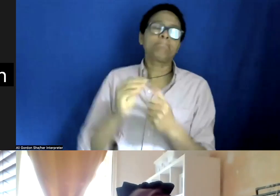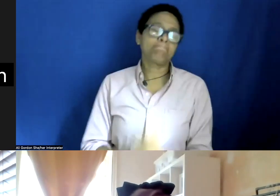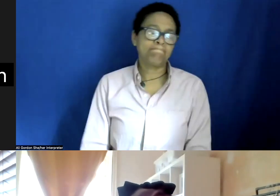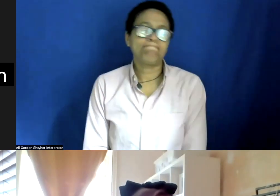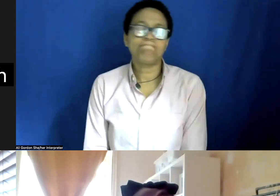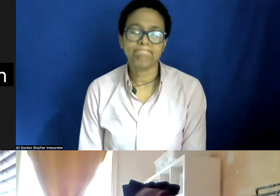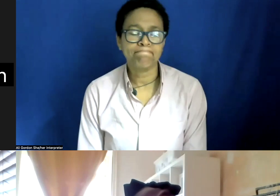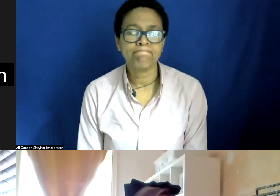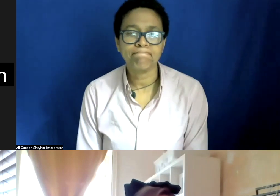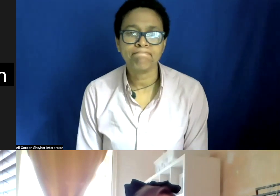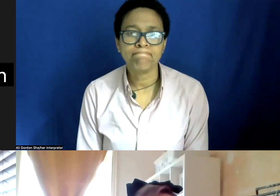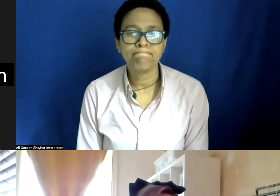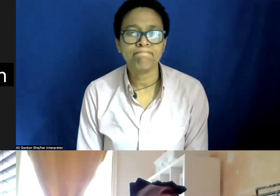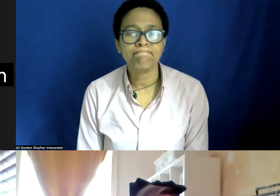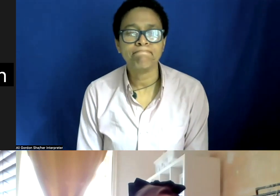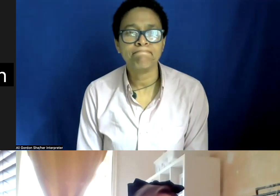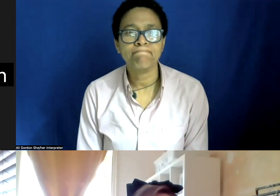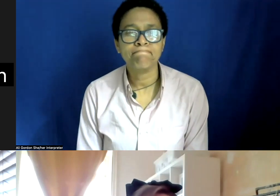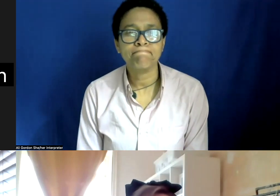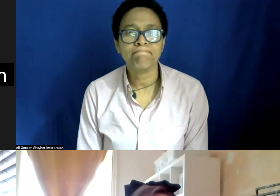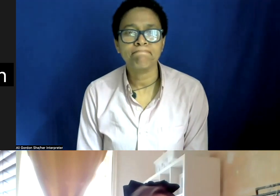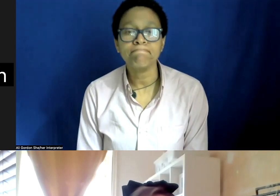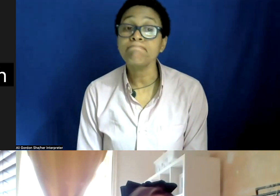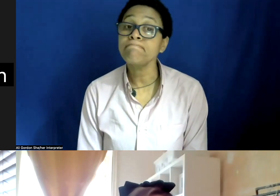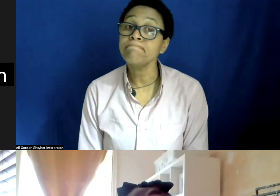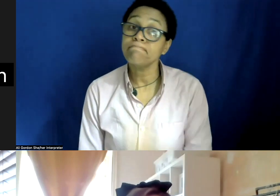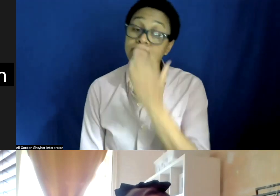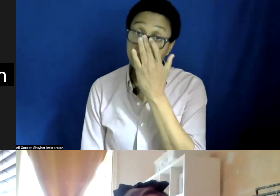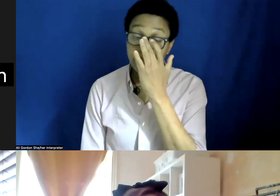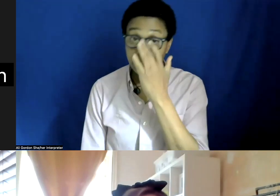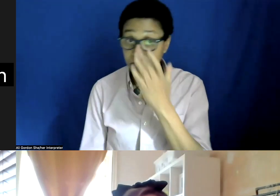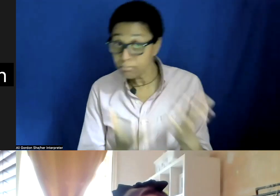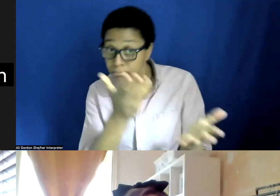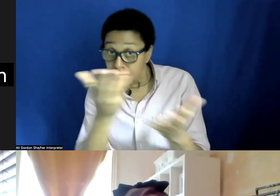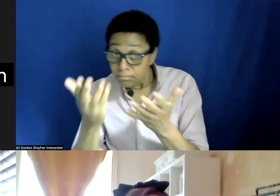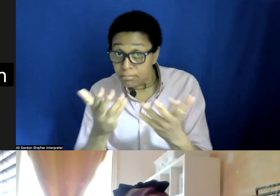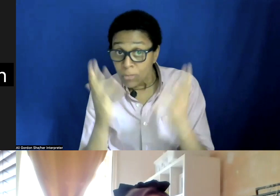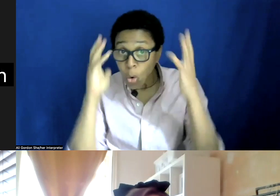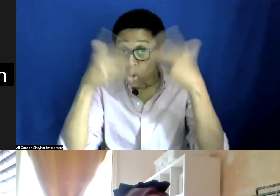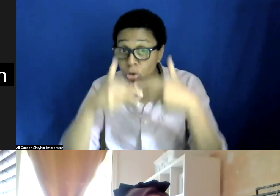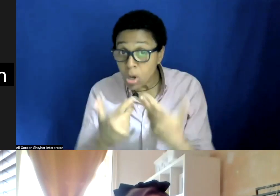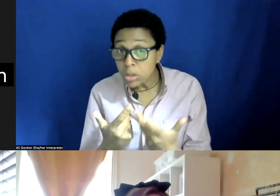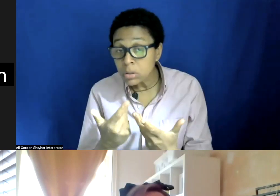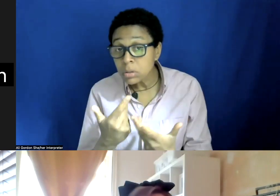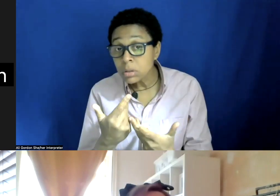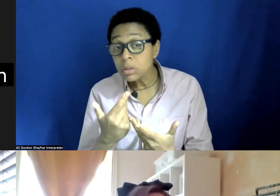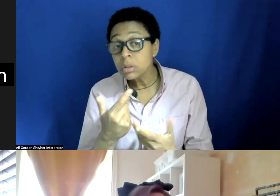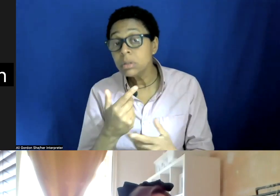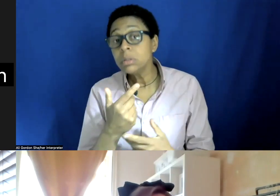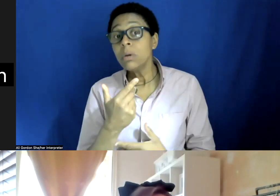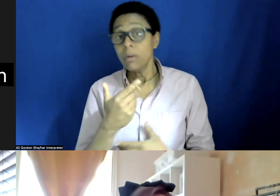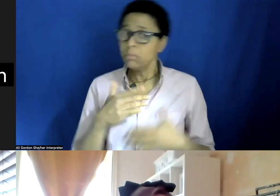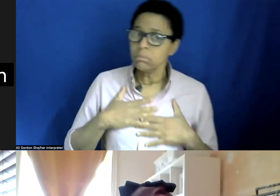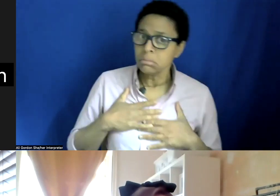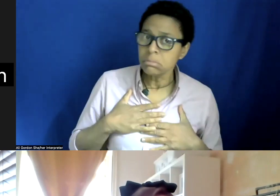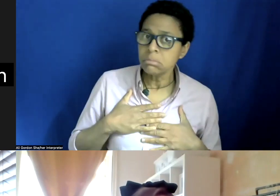Brilliant, thanks, Dole. And if anyone has got any concerns or anything after the session today, feel free to be in